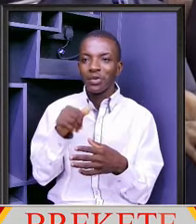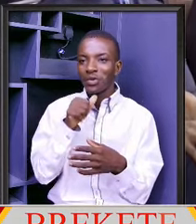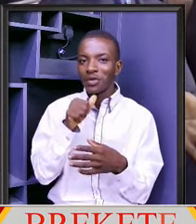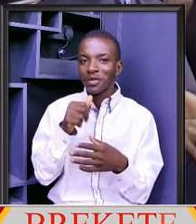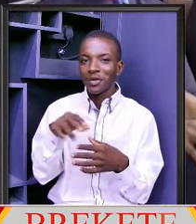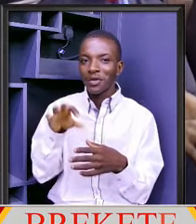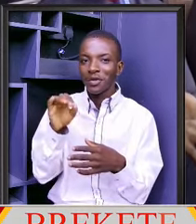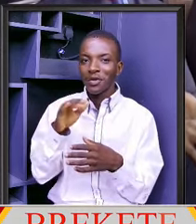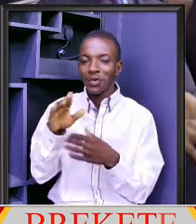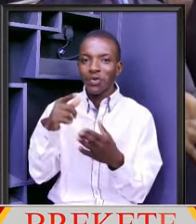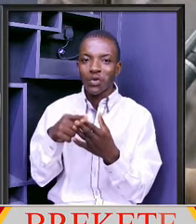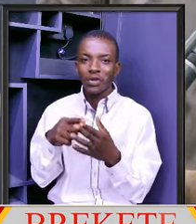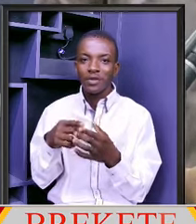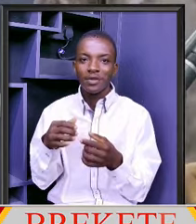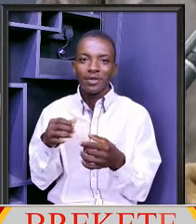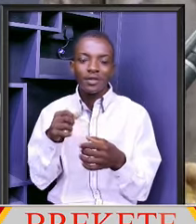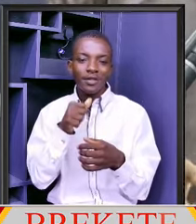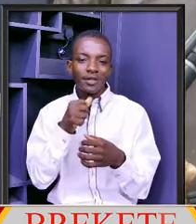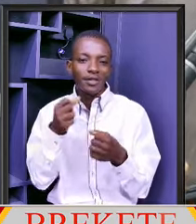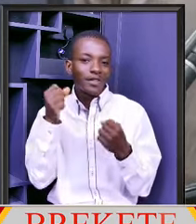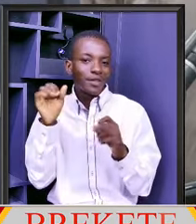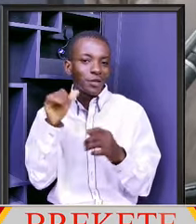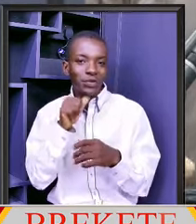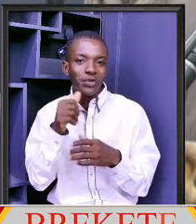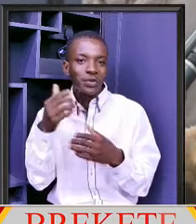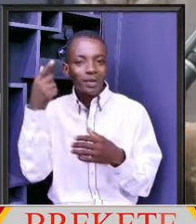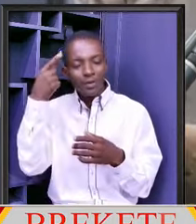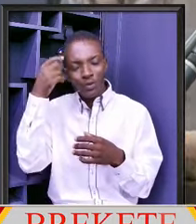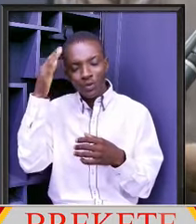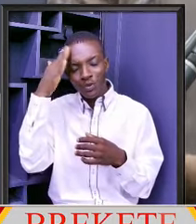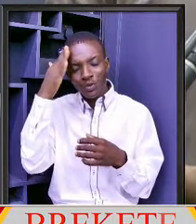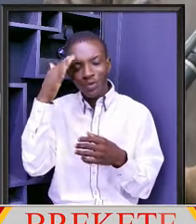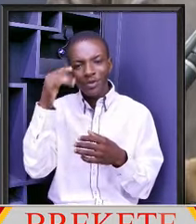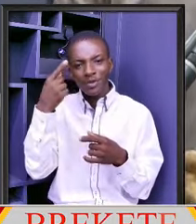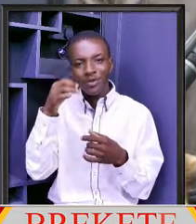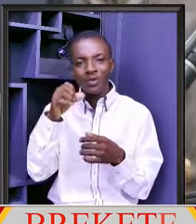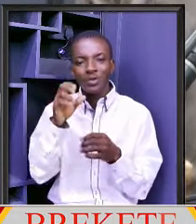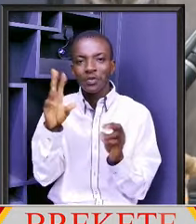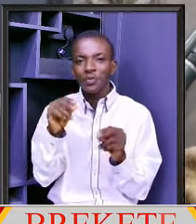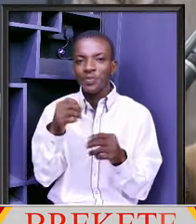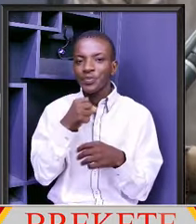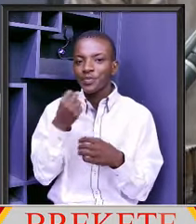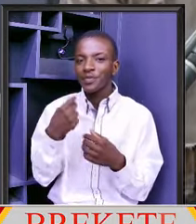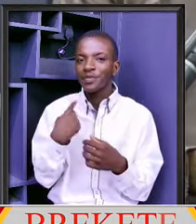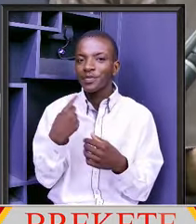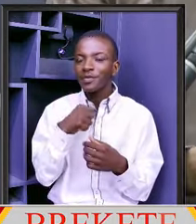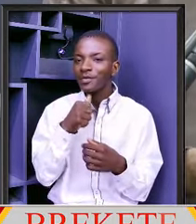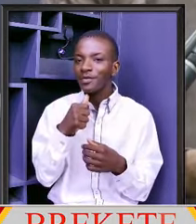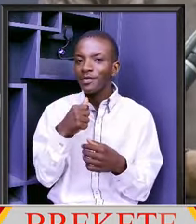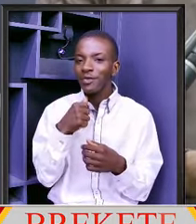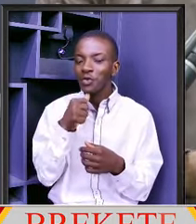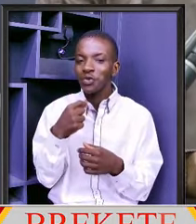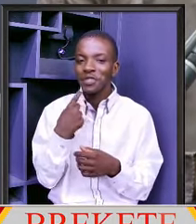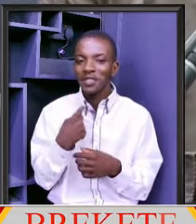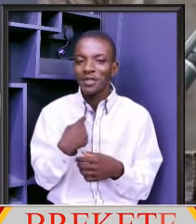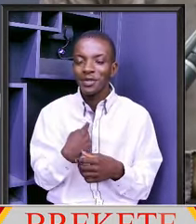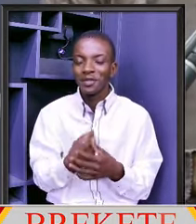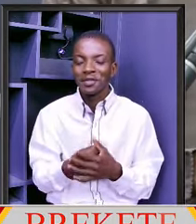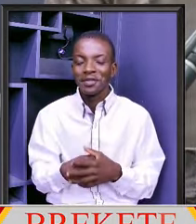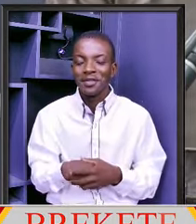sound no day. Hey there. When the sound no day. But you no go know because no sound to know. You no tell us.